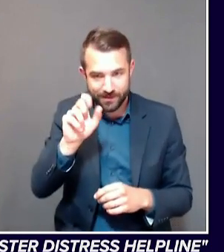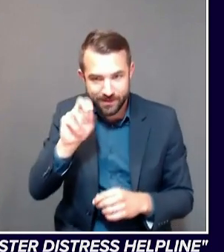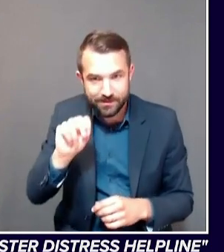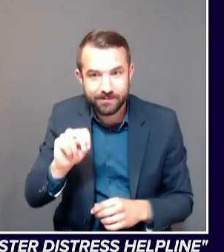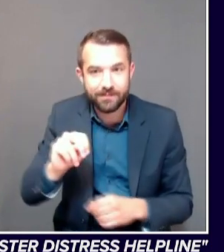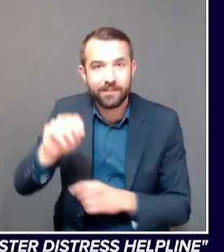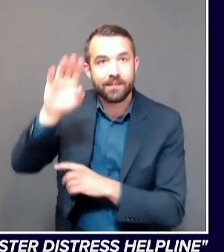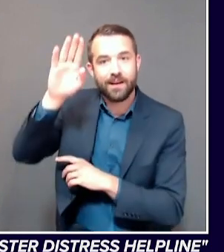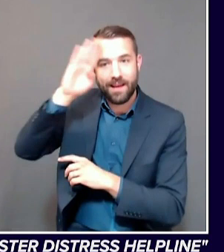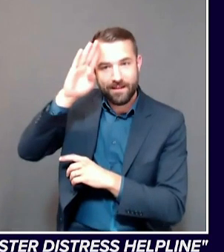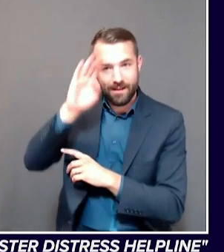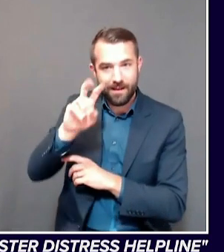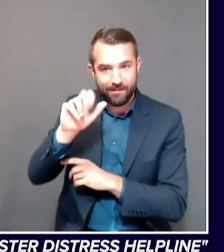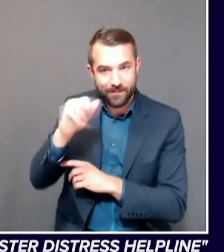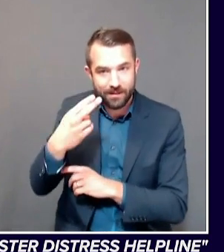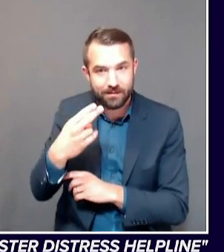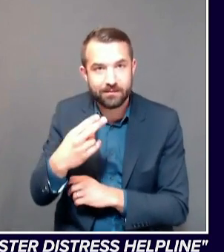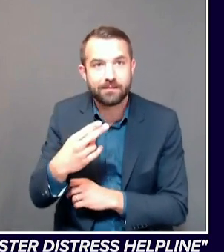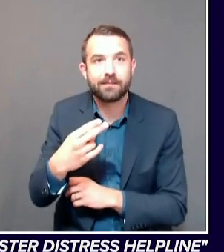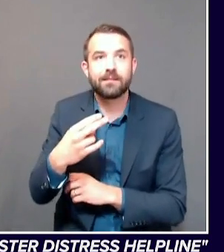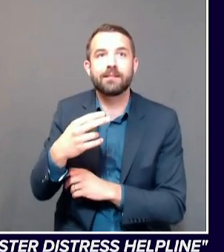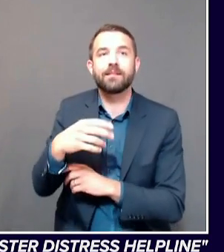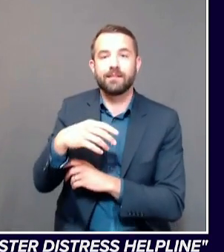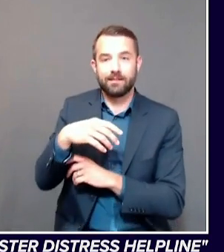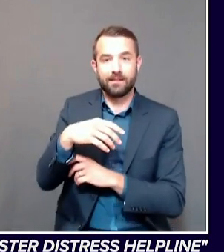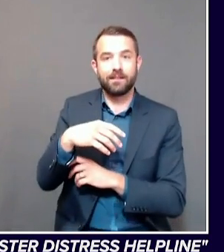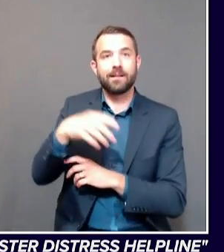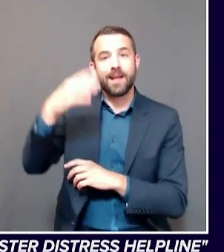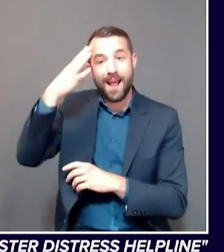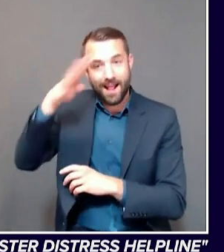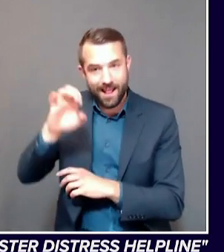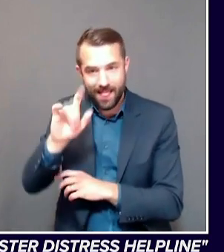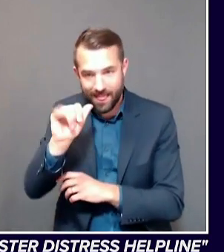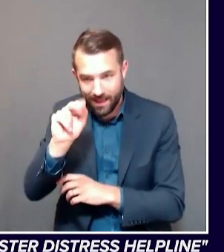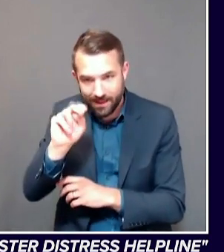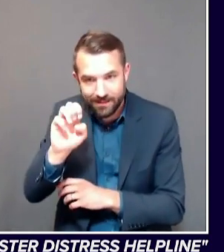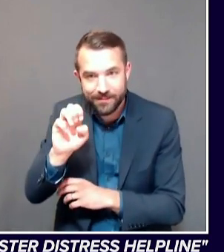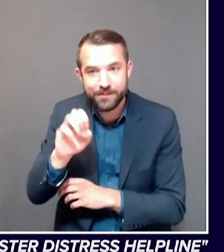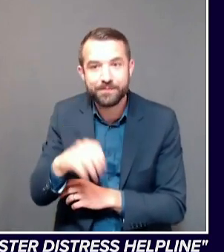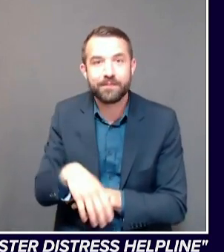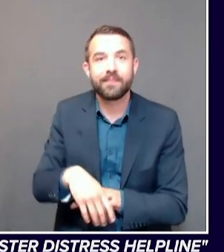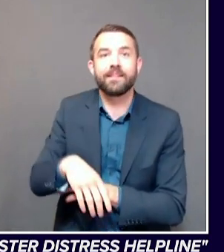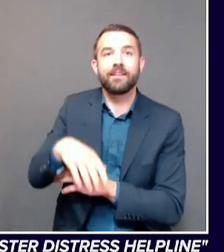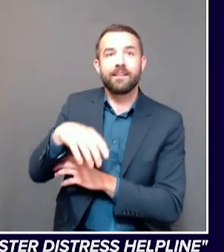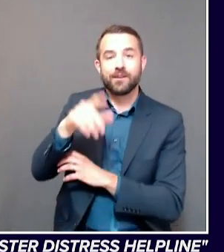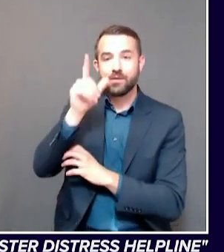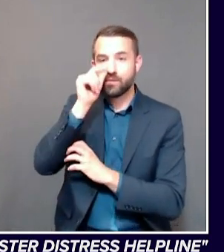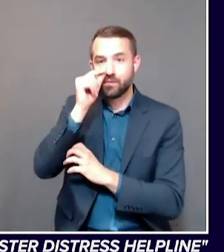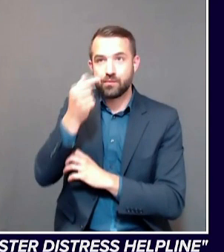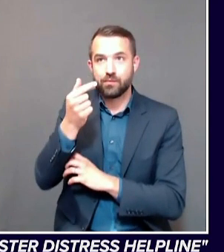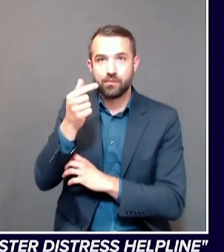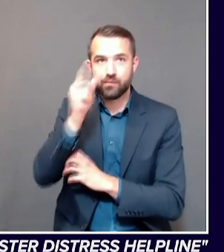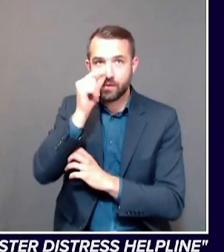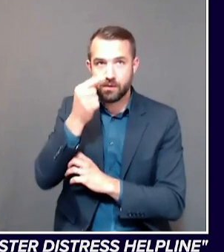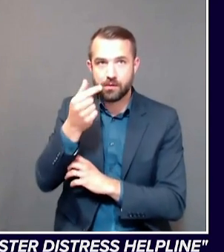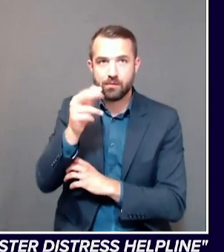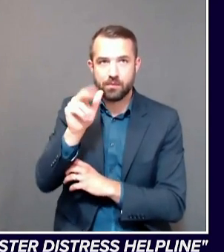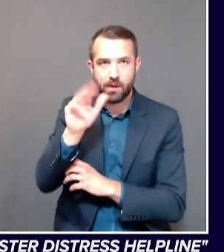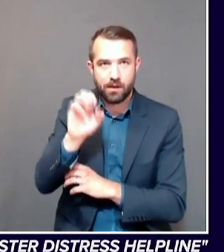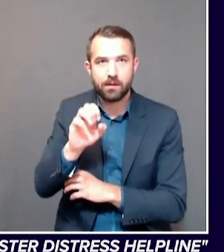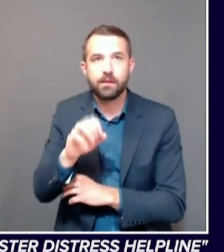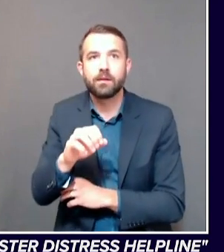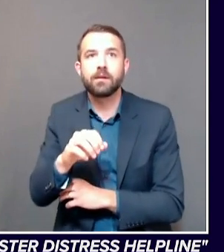Hellewell, Elaine Williams, Grace Cooney, Lisa Trainer, and Amanda